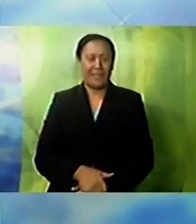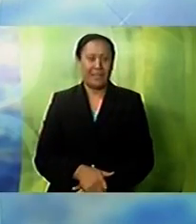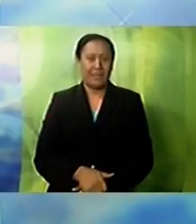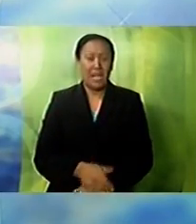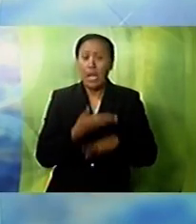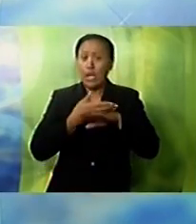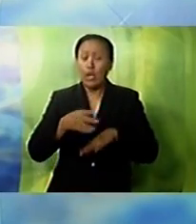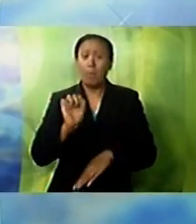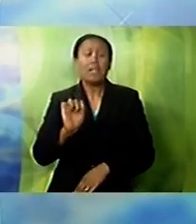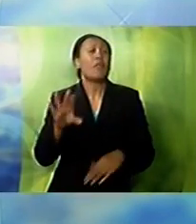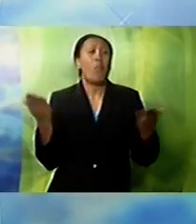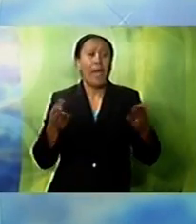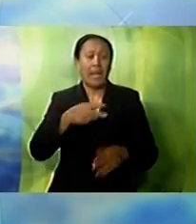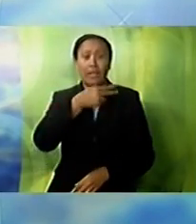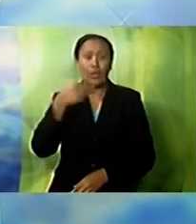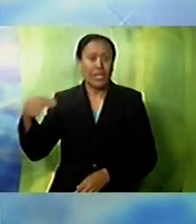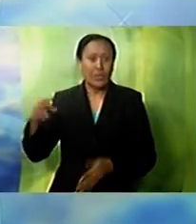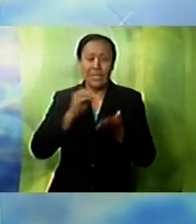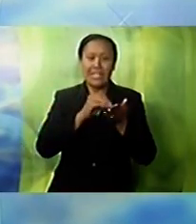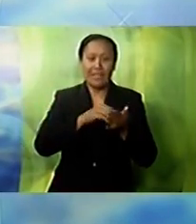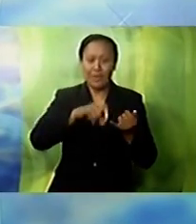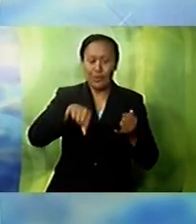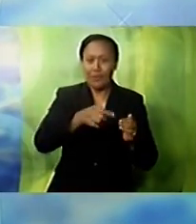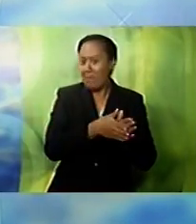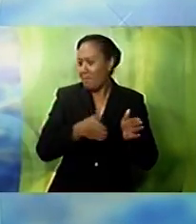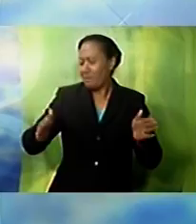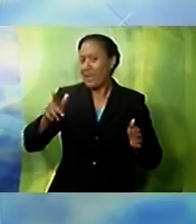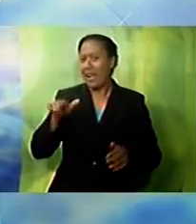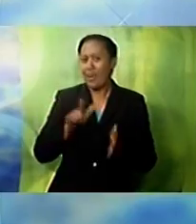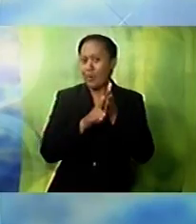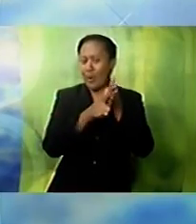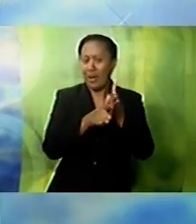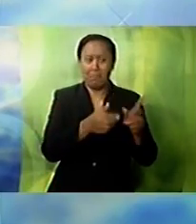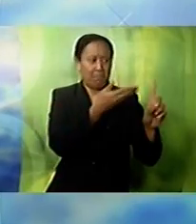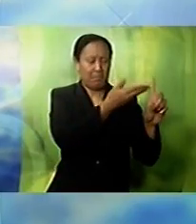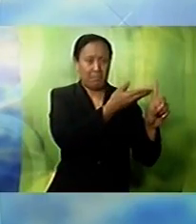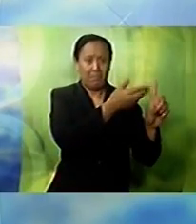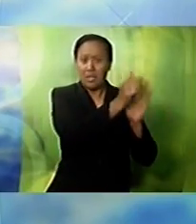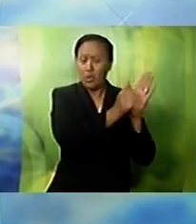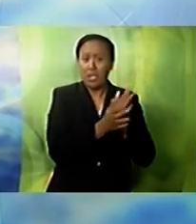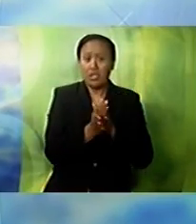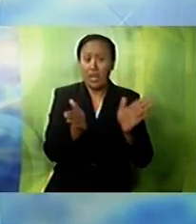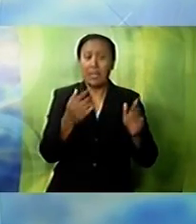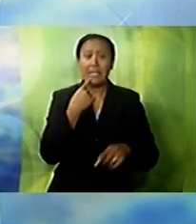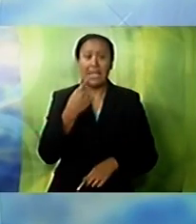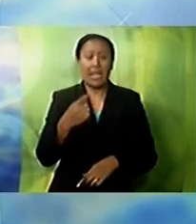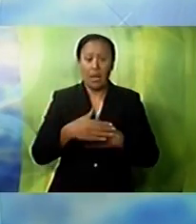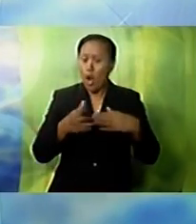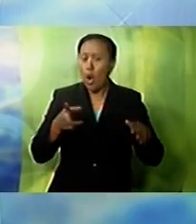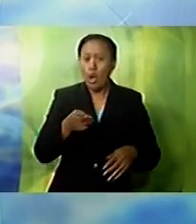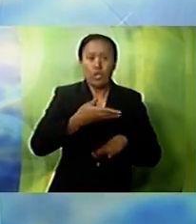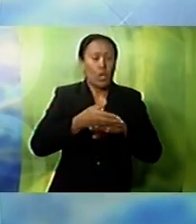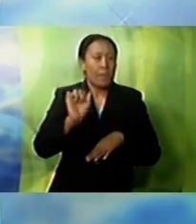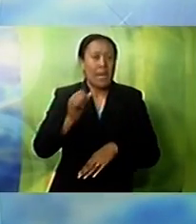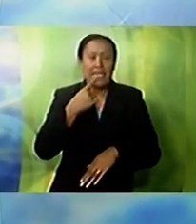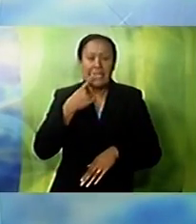new buses from Indonesia will service the Suva Lautoka travelling public. Attorney General Ayaz Sayed Qayyum, who launched the new buses, says